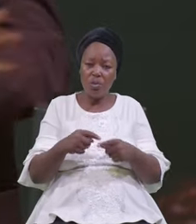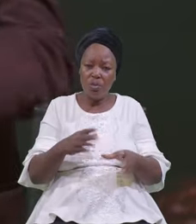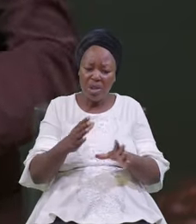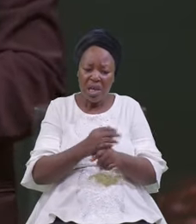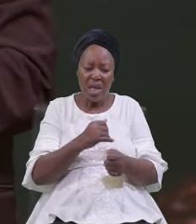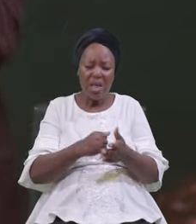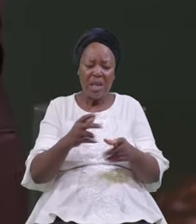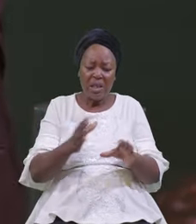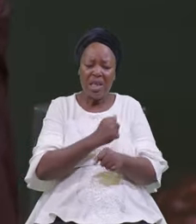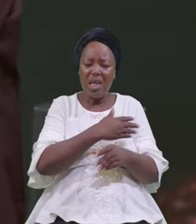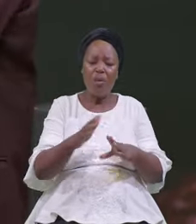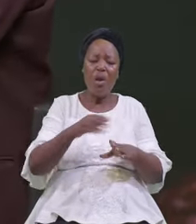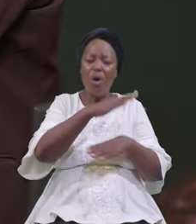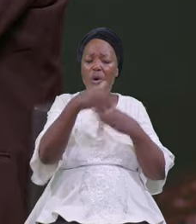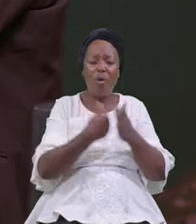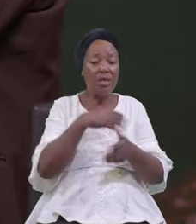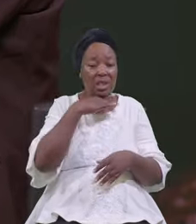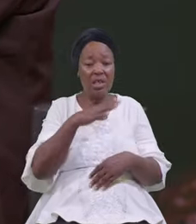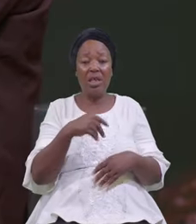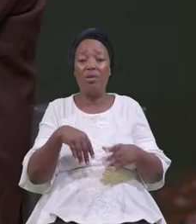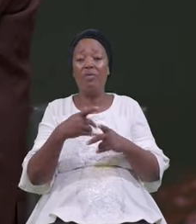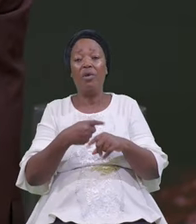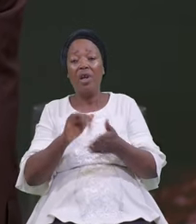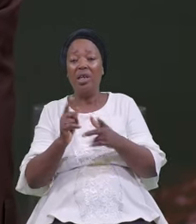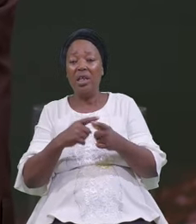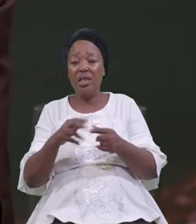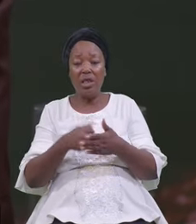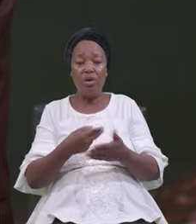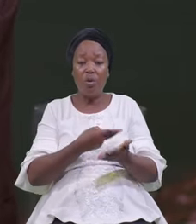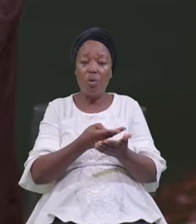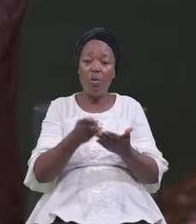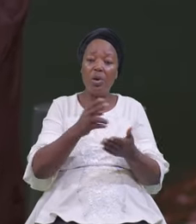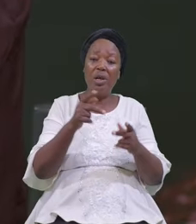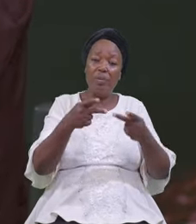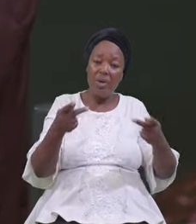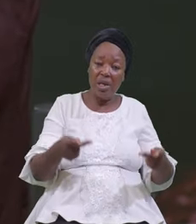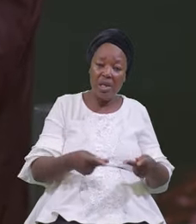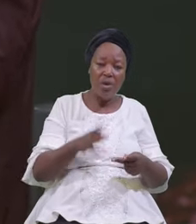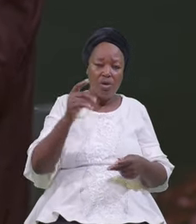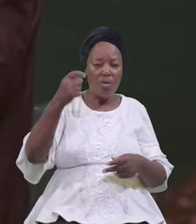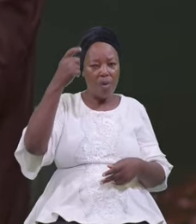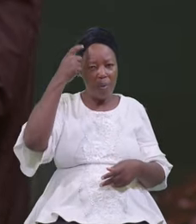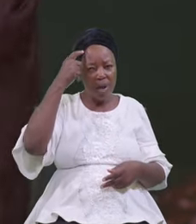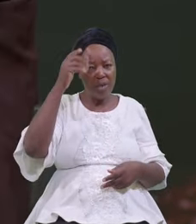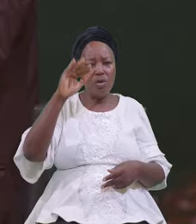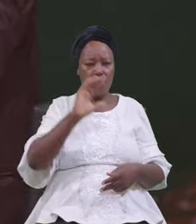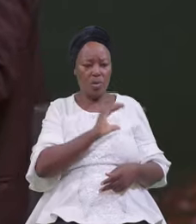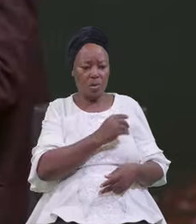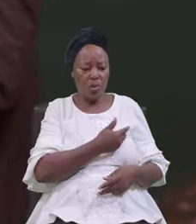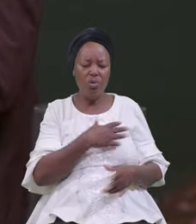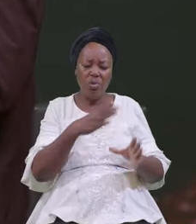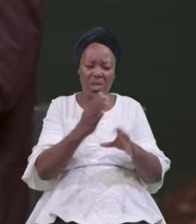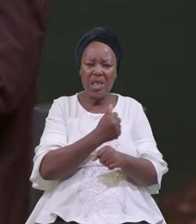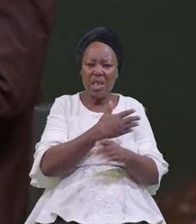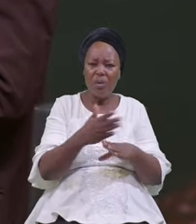every filthiness away from that, and then the holy place, your mind, your soul, you take